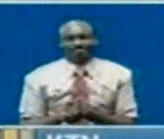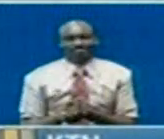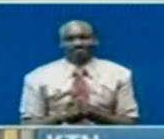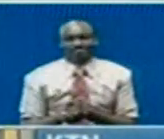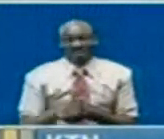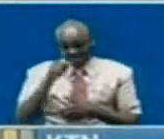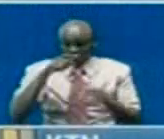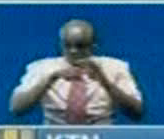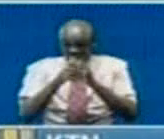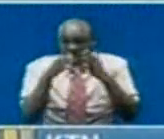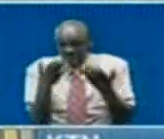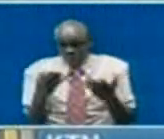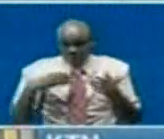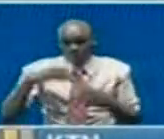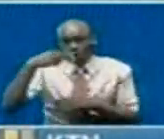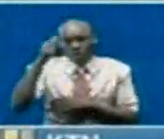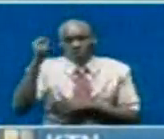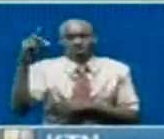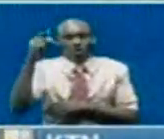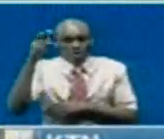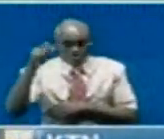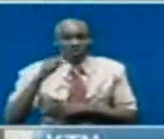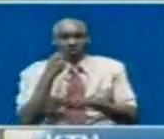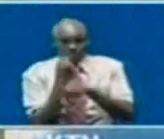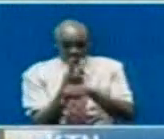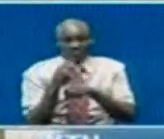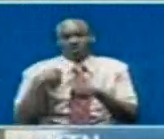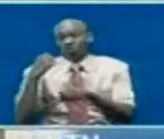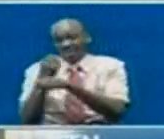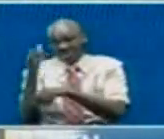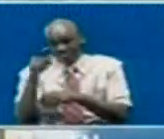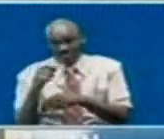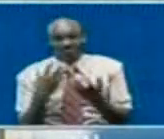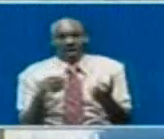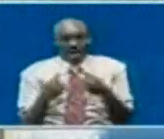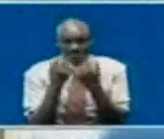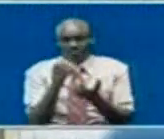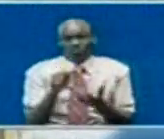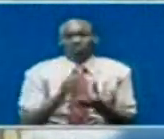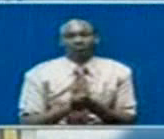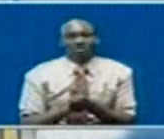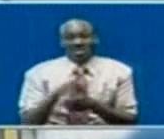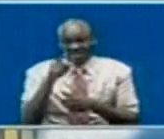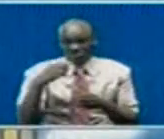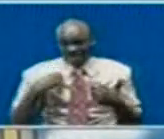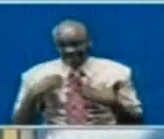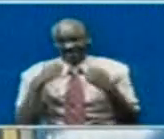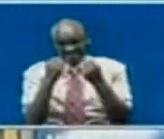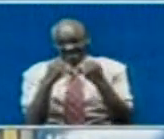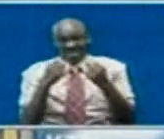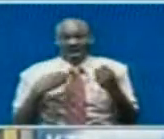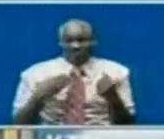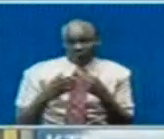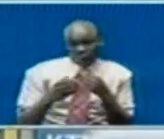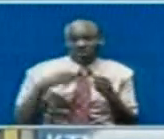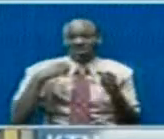The qualifiers is set for Hong Kong from September 12th to 13th, and the team is ready to sparkle. The team has been going from strength to strength.